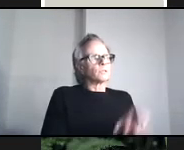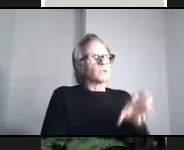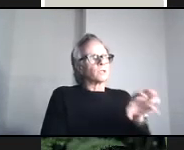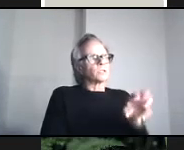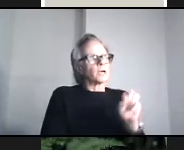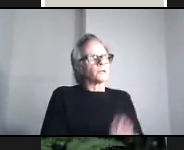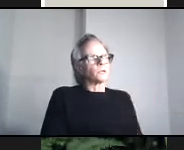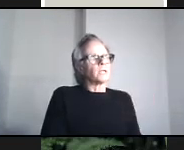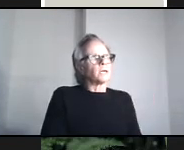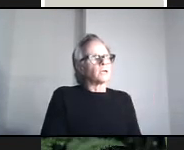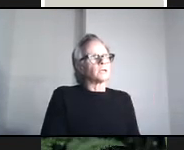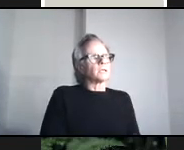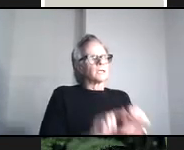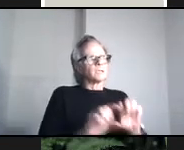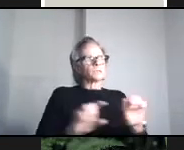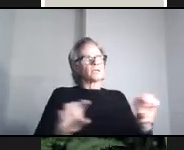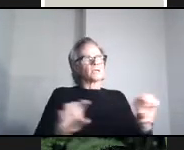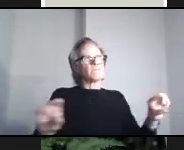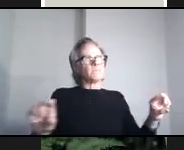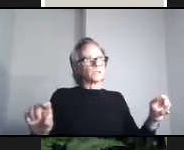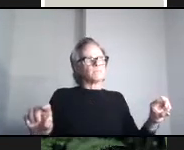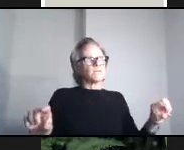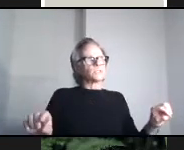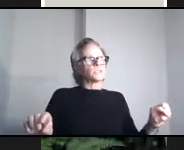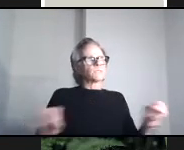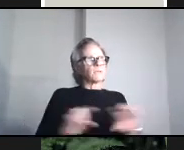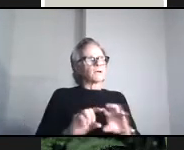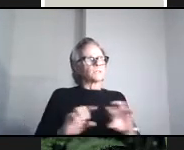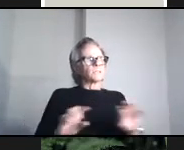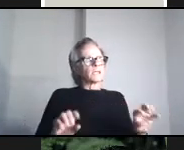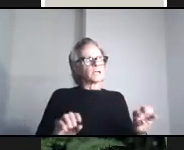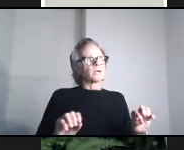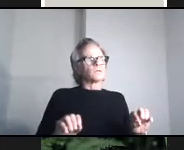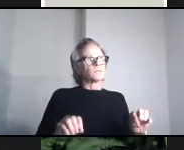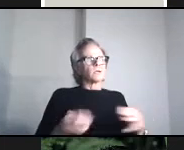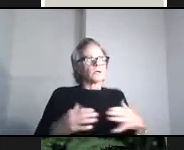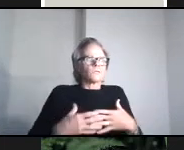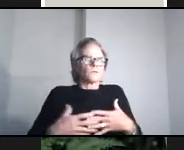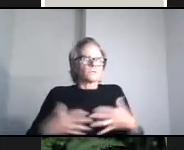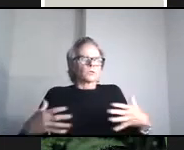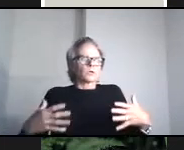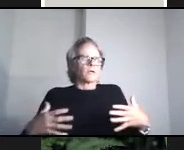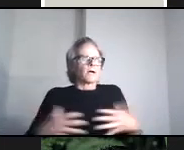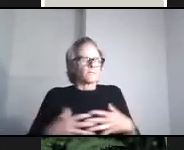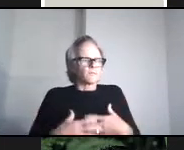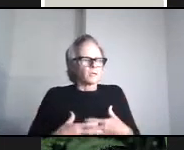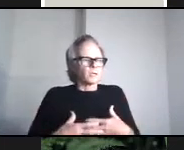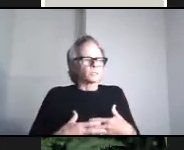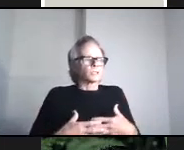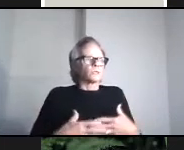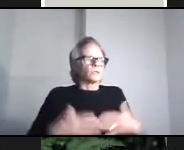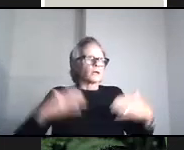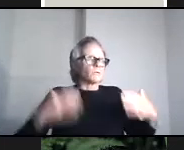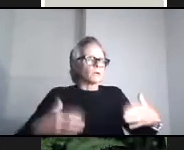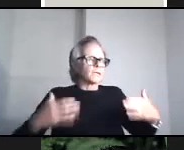Moving to the early childhood area, again, there's kind of built-in benches for parents and caregivers, but it also forms a little corral for the very